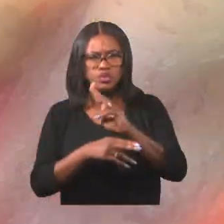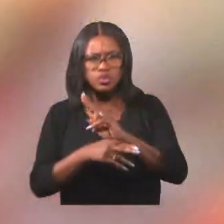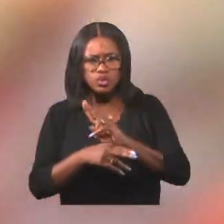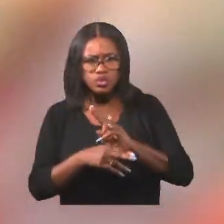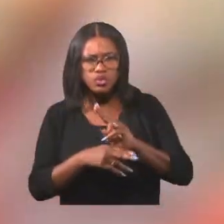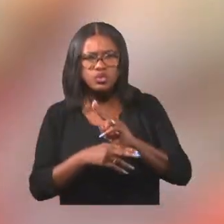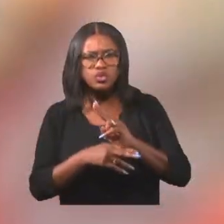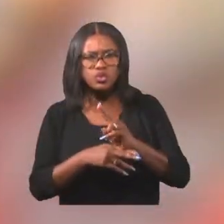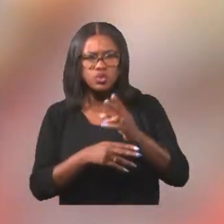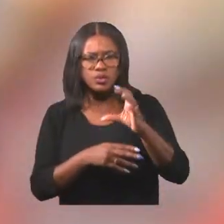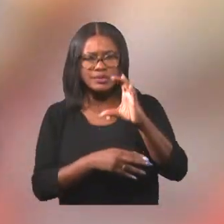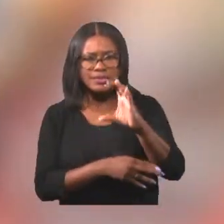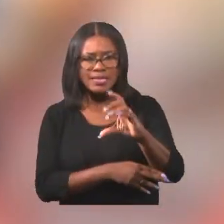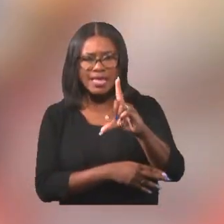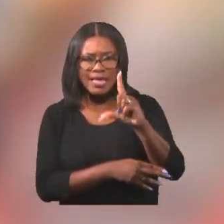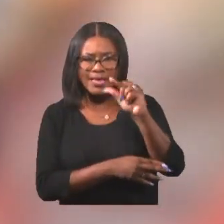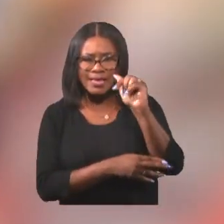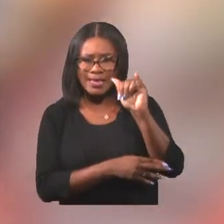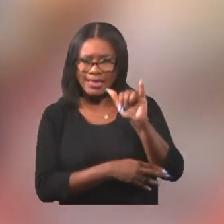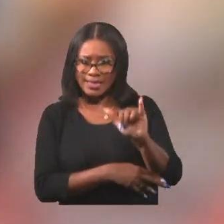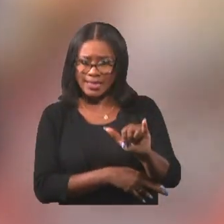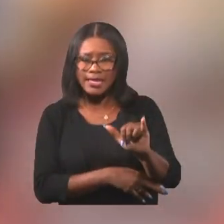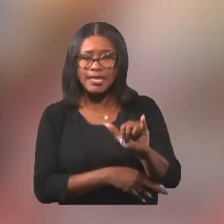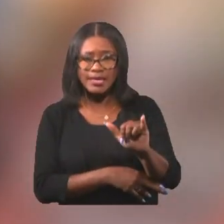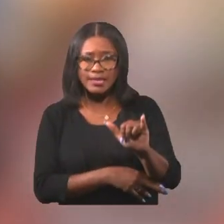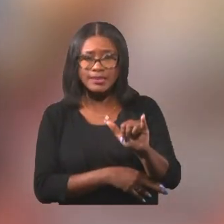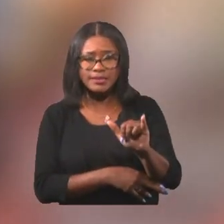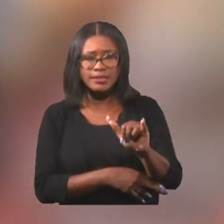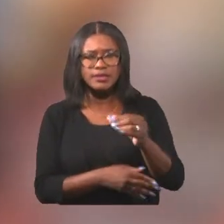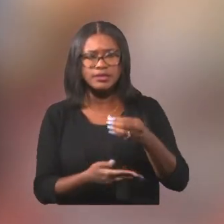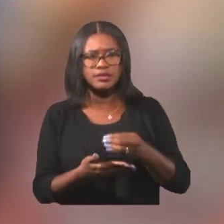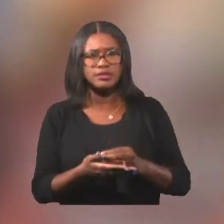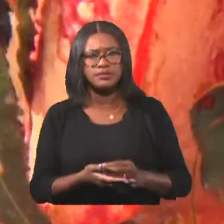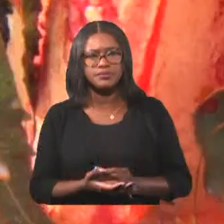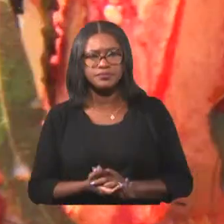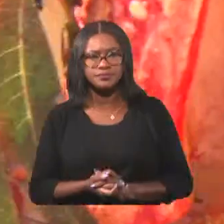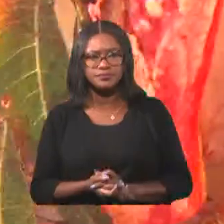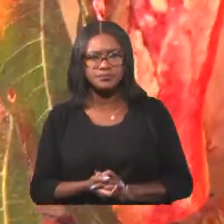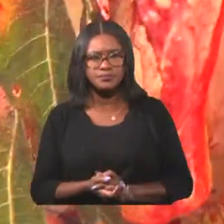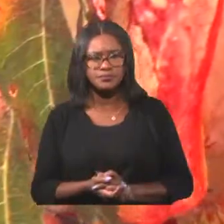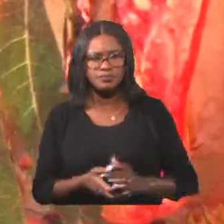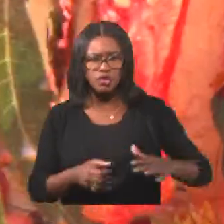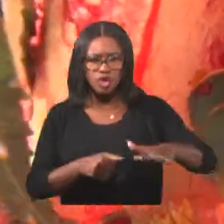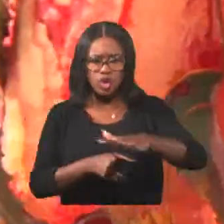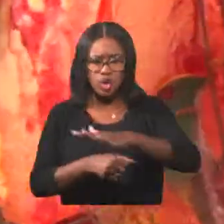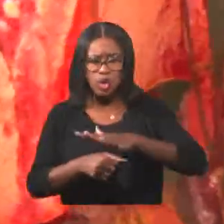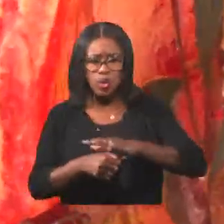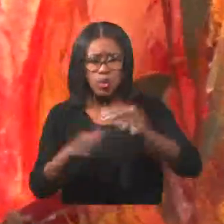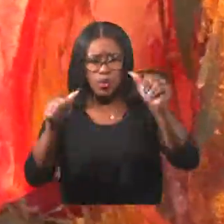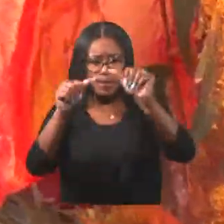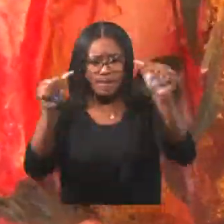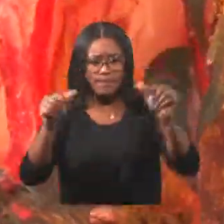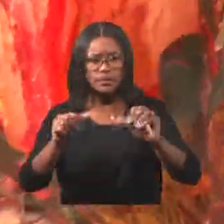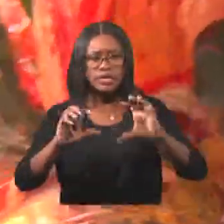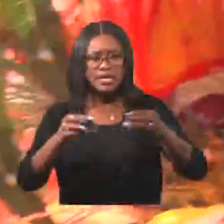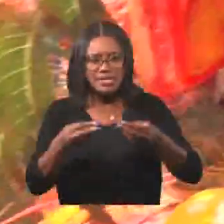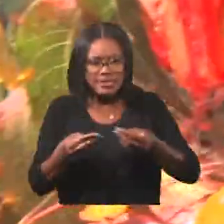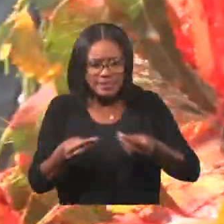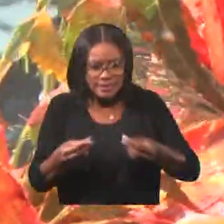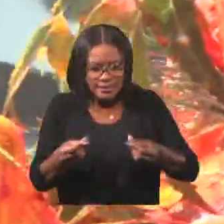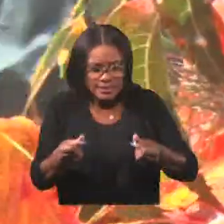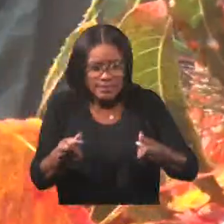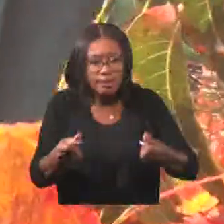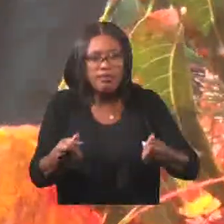in, and where murti makers say buy local trumps all. Local murtis, they can dissolve more